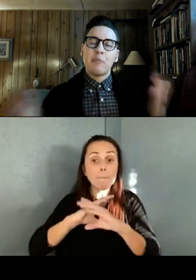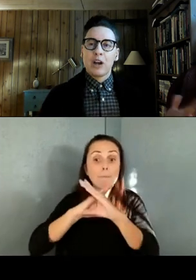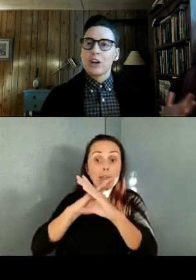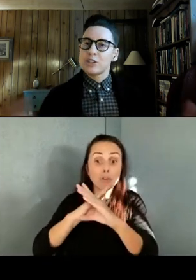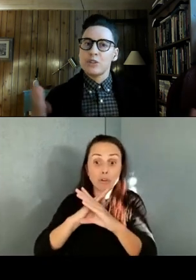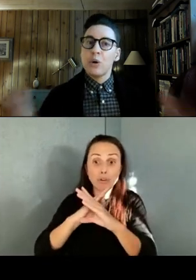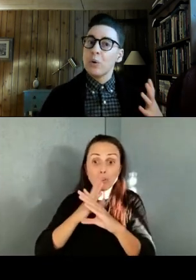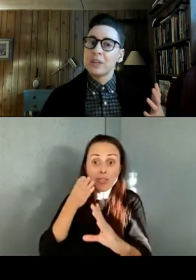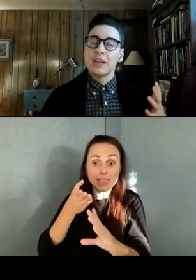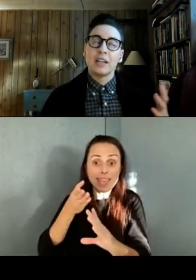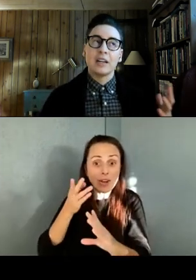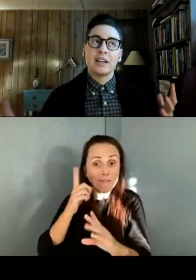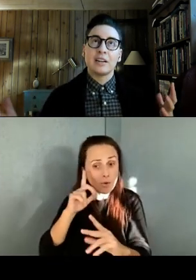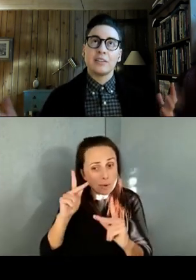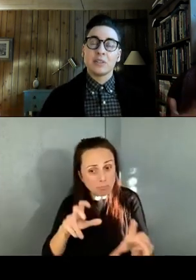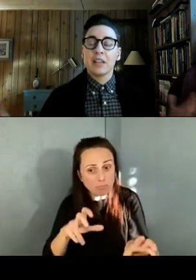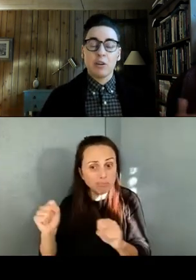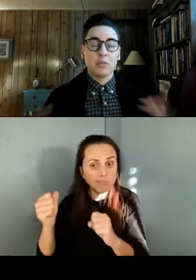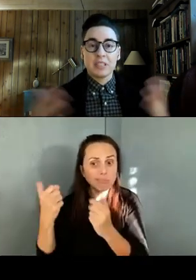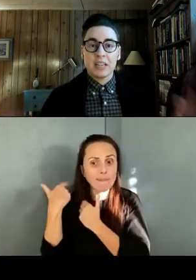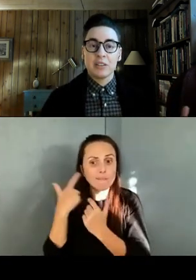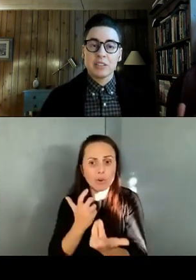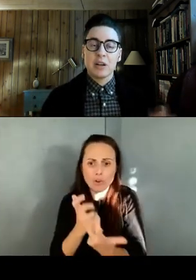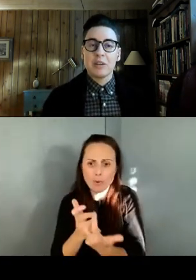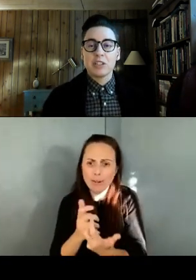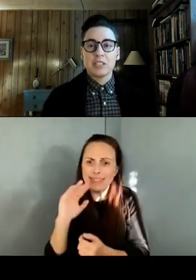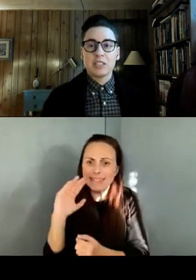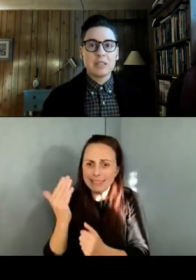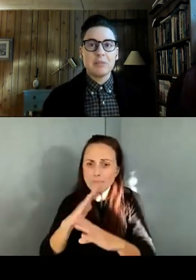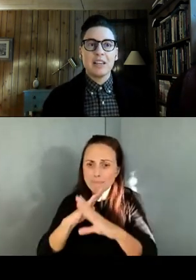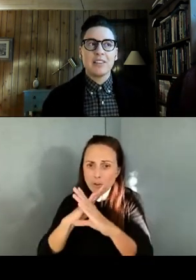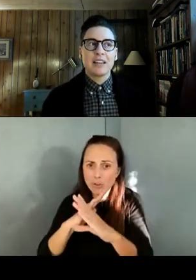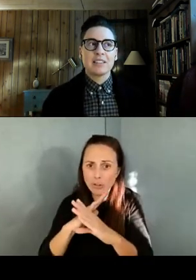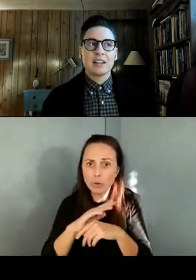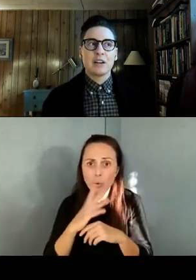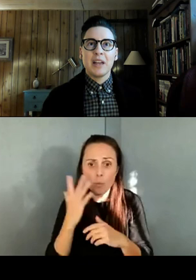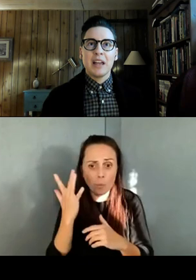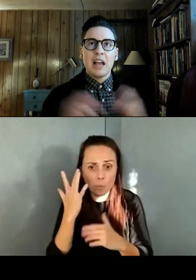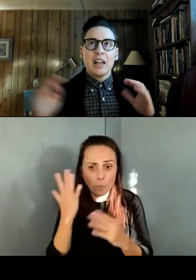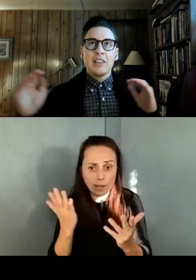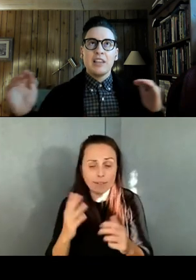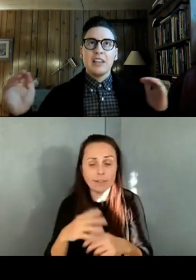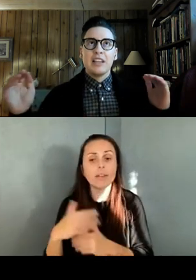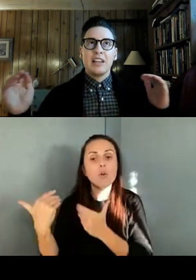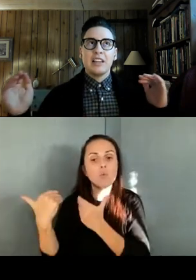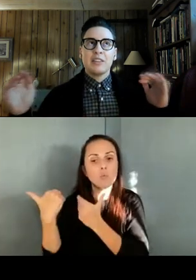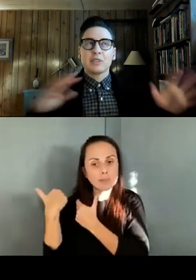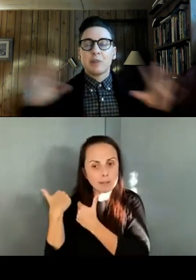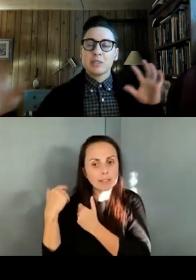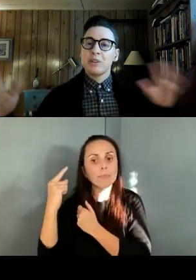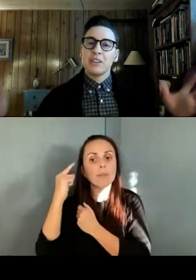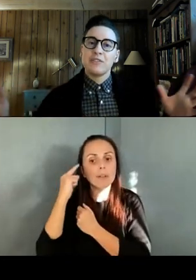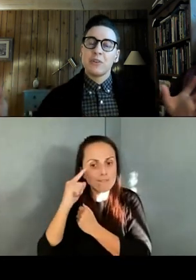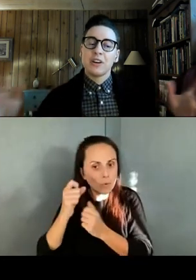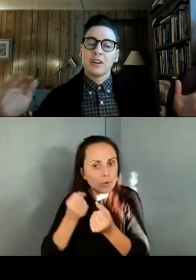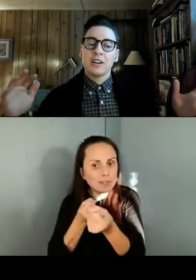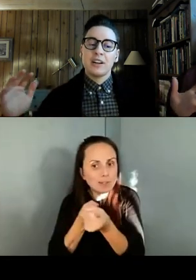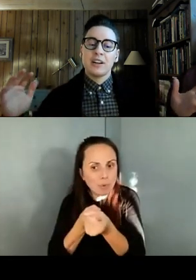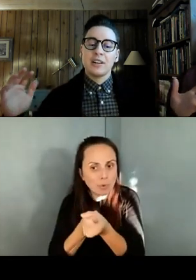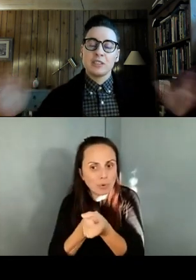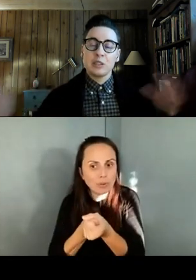a barrier to holding folks accountable to getting those accommodations seems to be that the responsibility